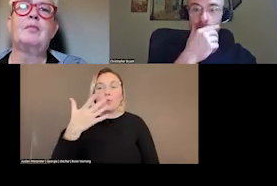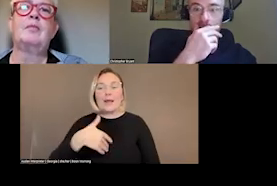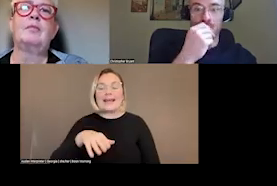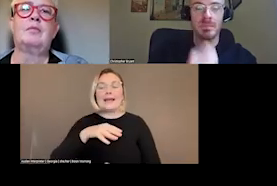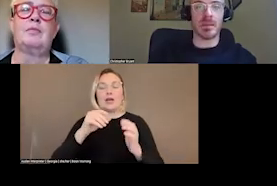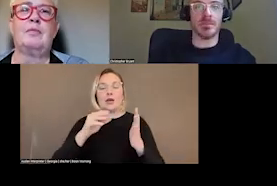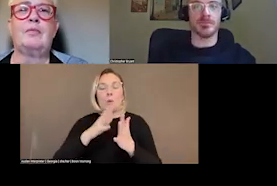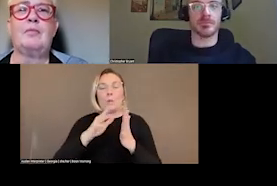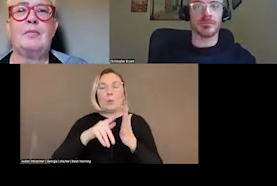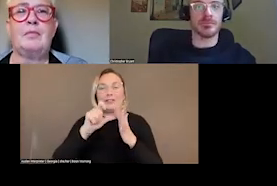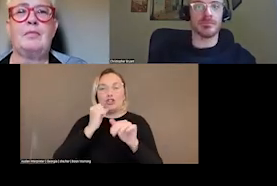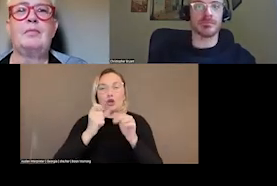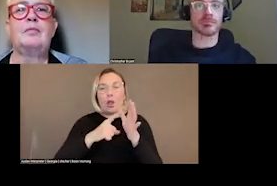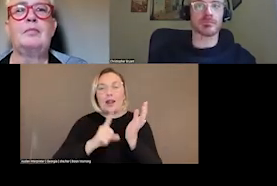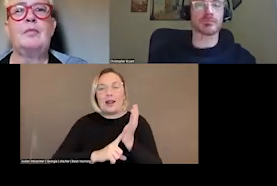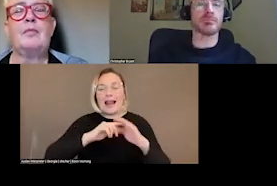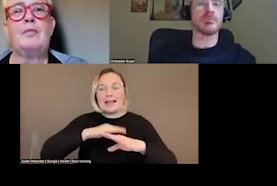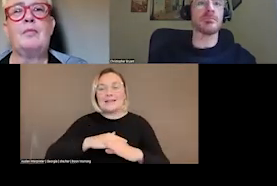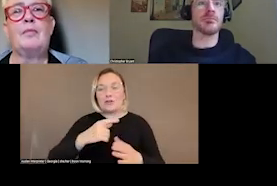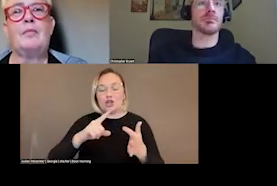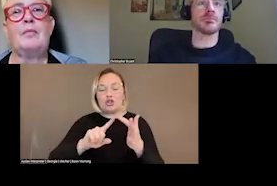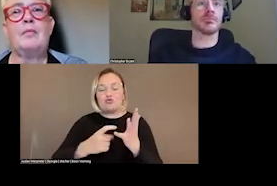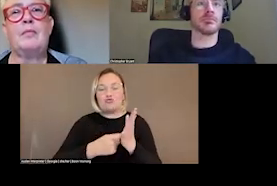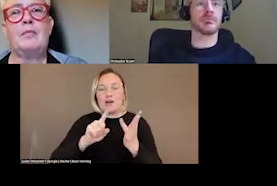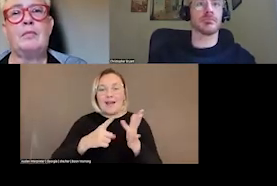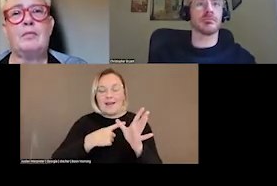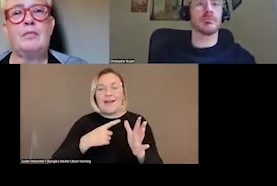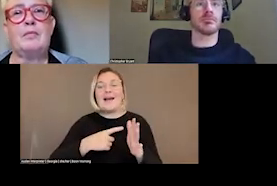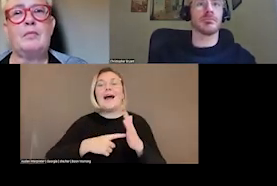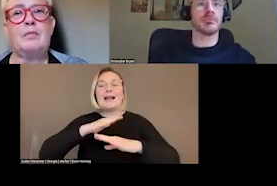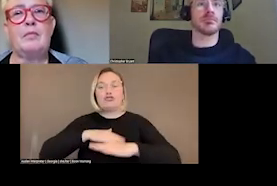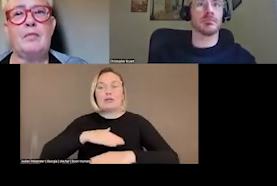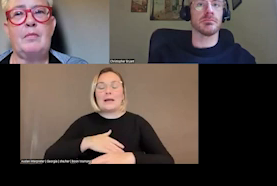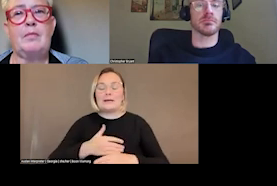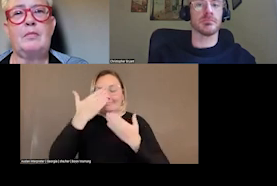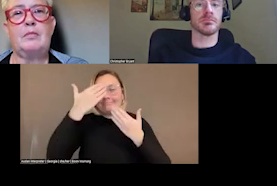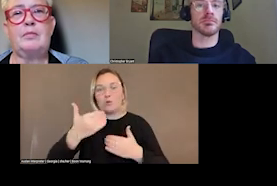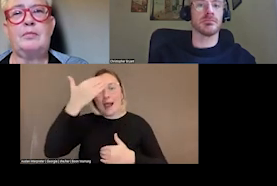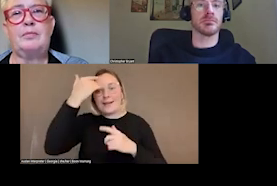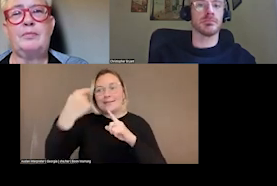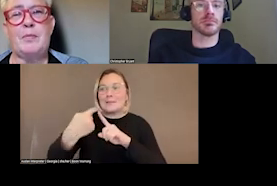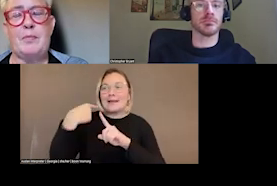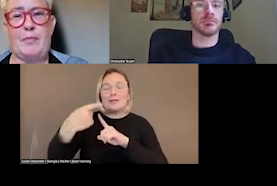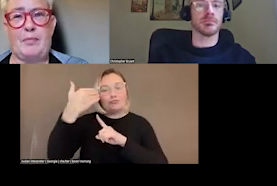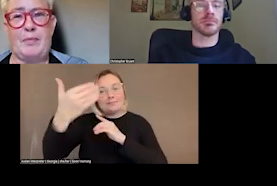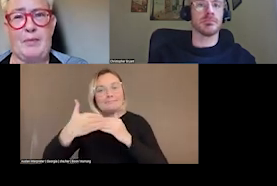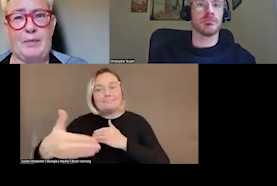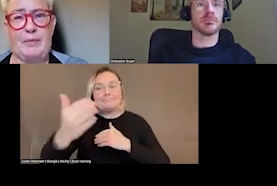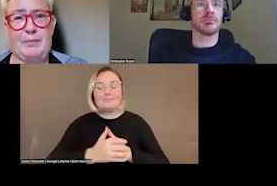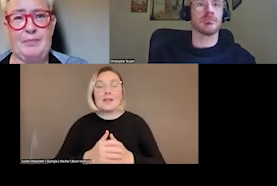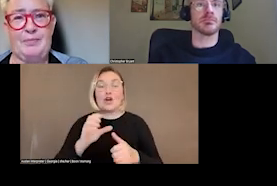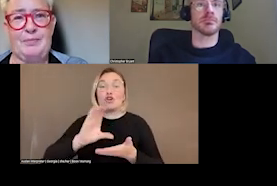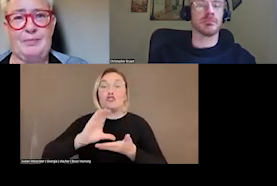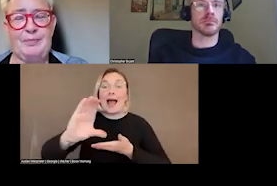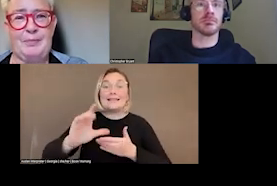people of the Eora Nation. My respects to elders past, present and emerging. I'm a grants manager here